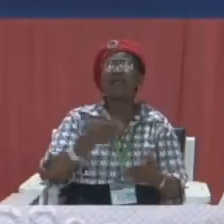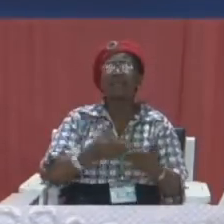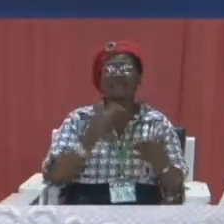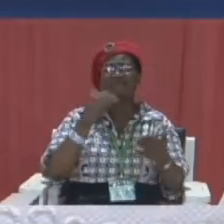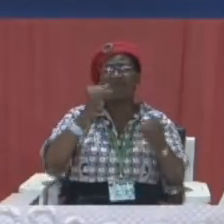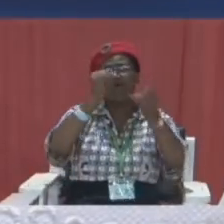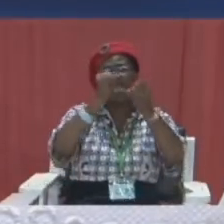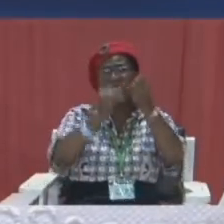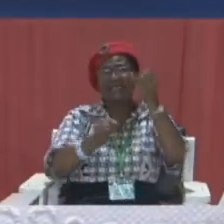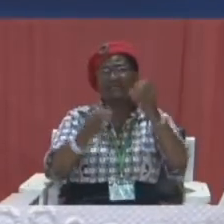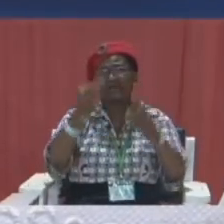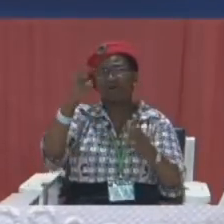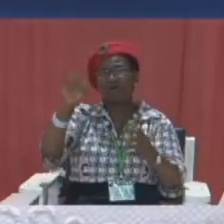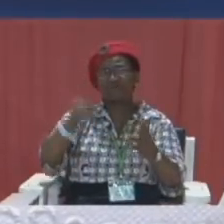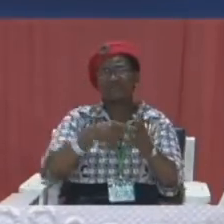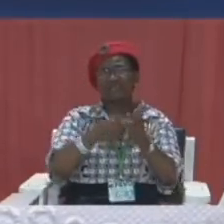month,